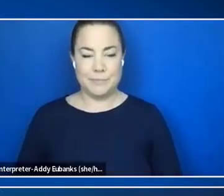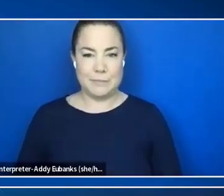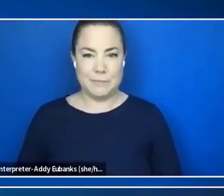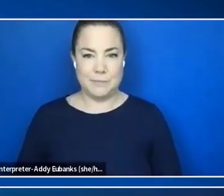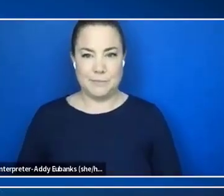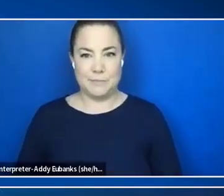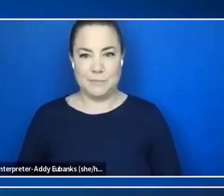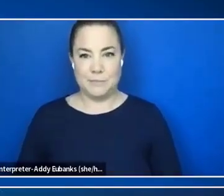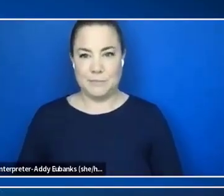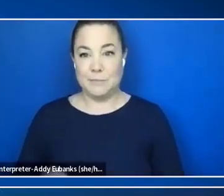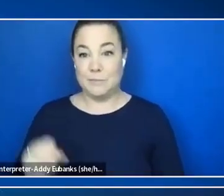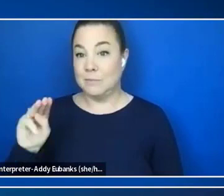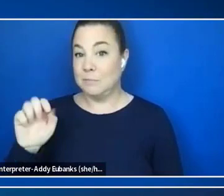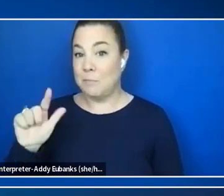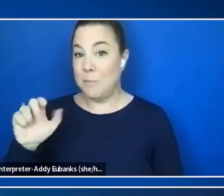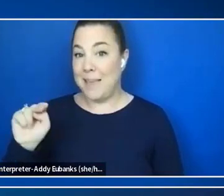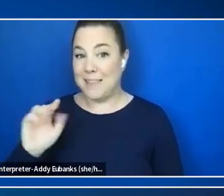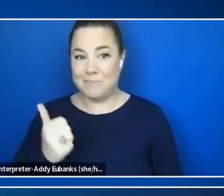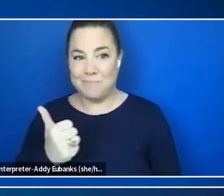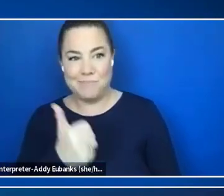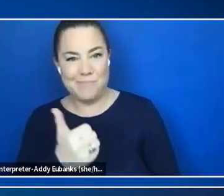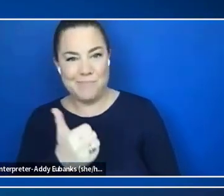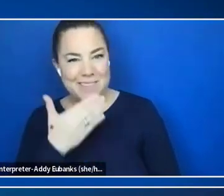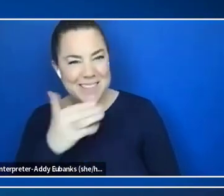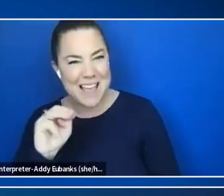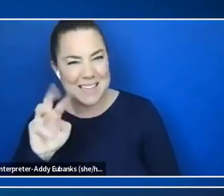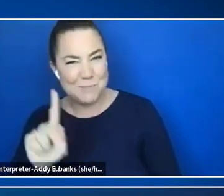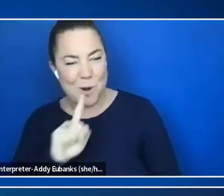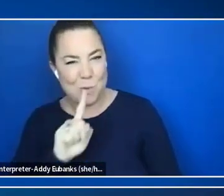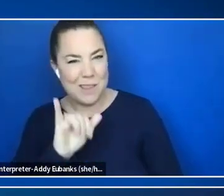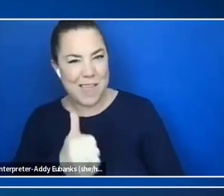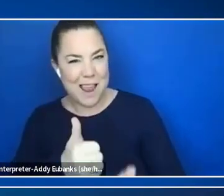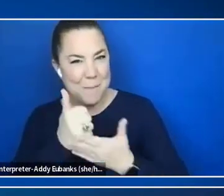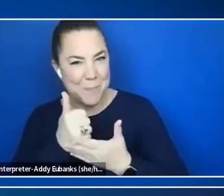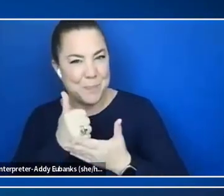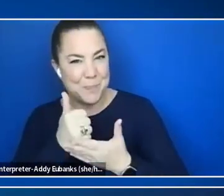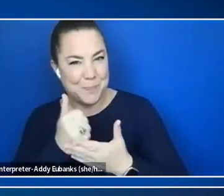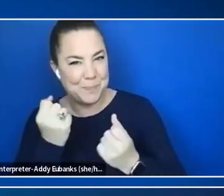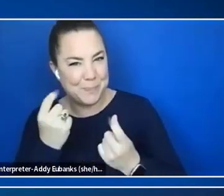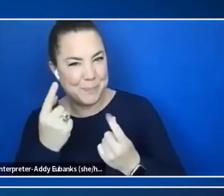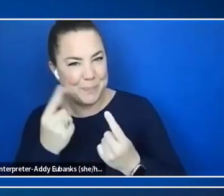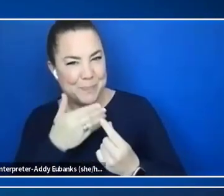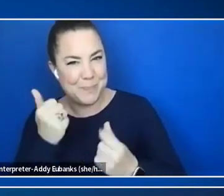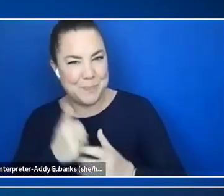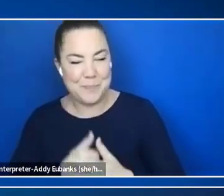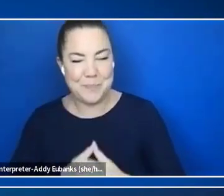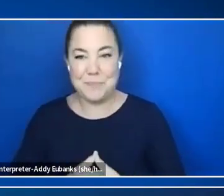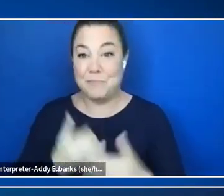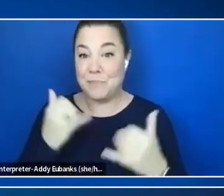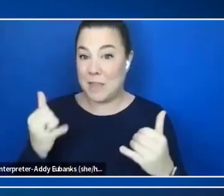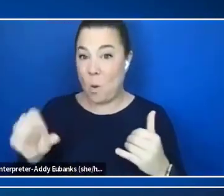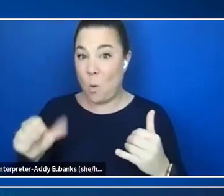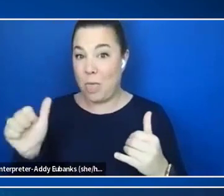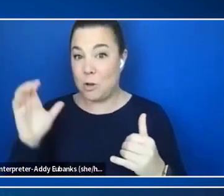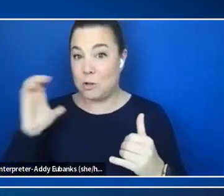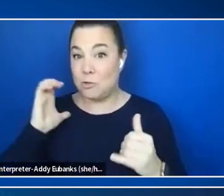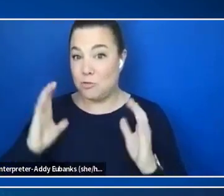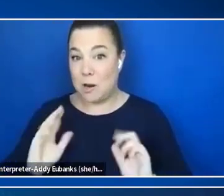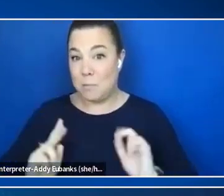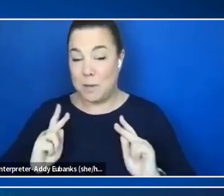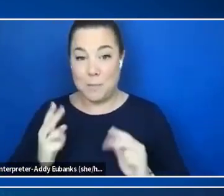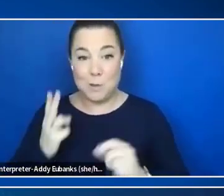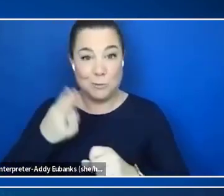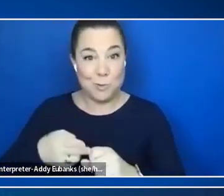Thank you for that super helpful overview, Mark. So now let's have our other chairs join us for a